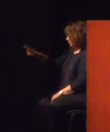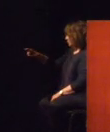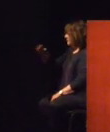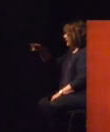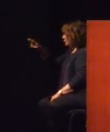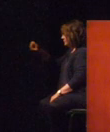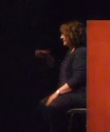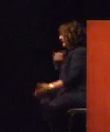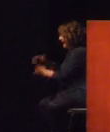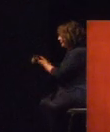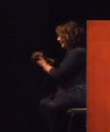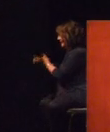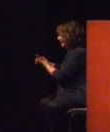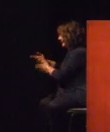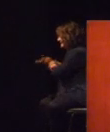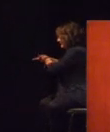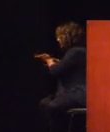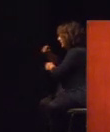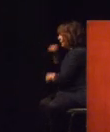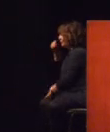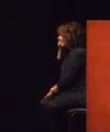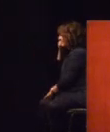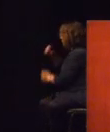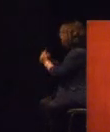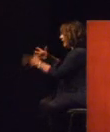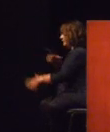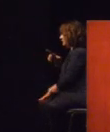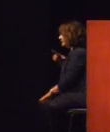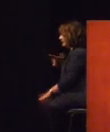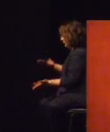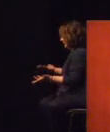received dollars to address homelessness and no legislation.